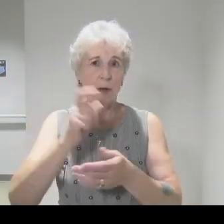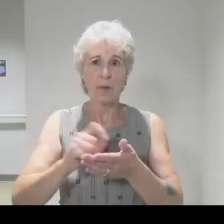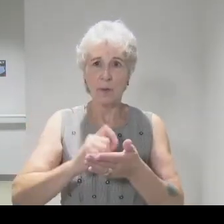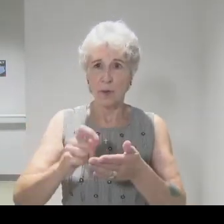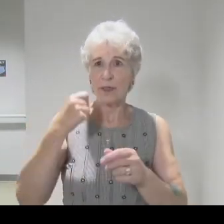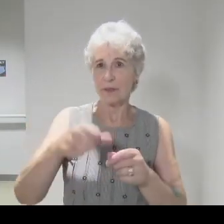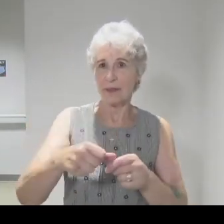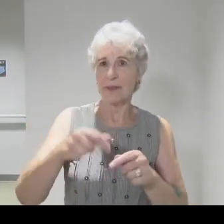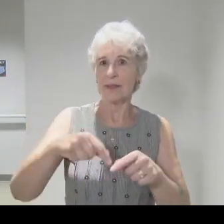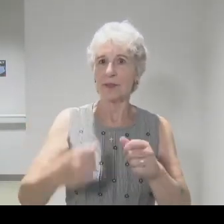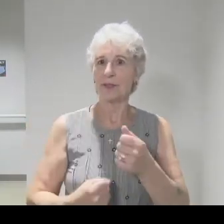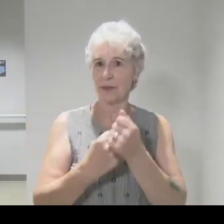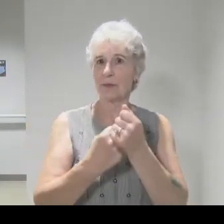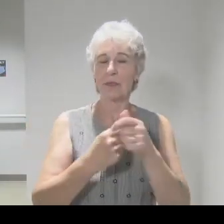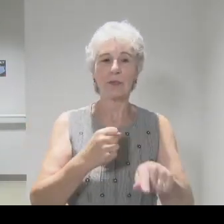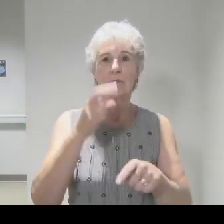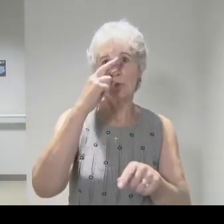foundation of this Roman church.